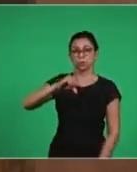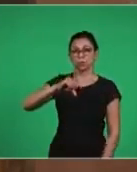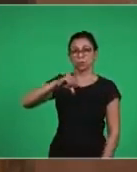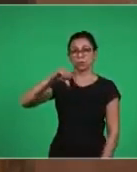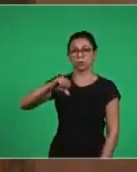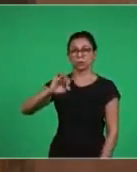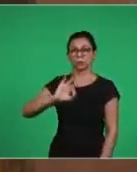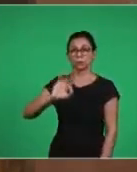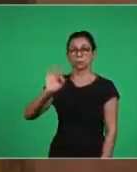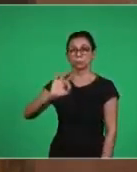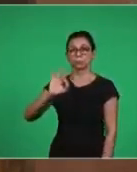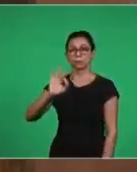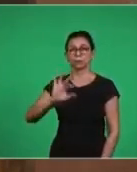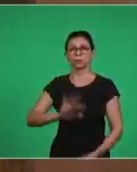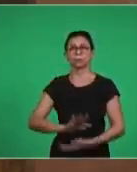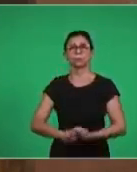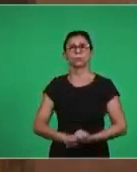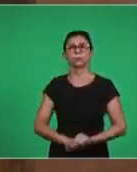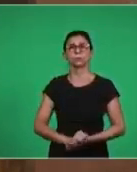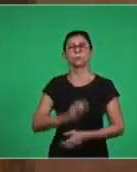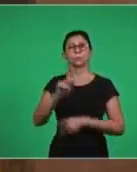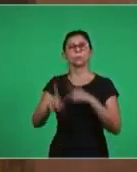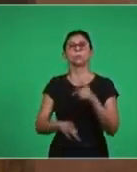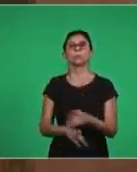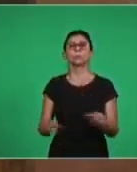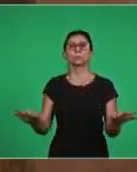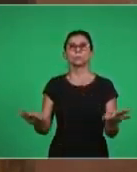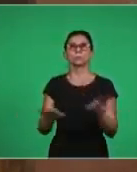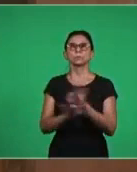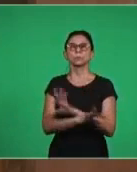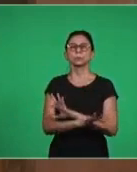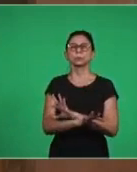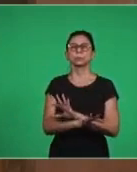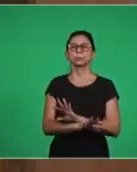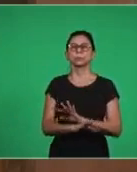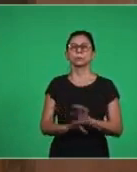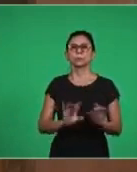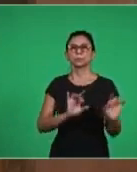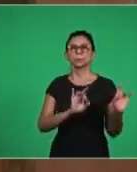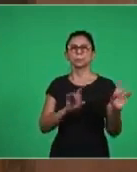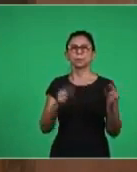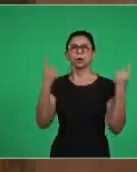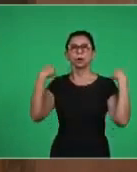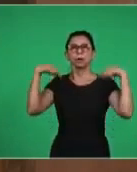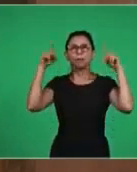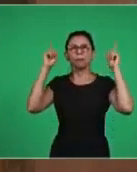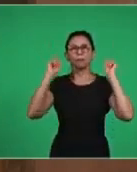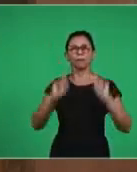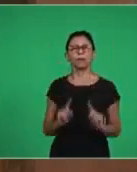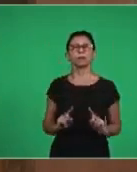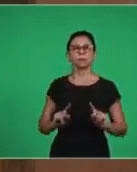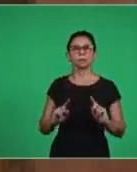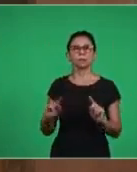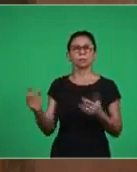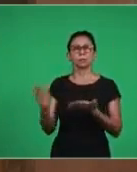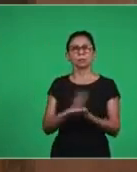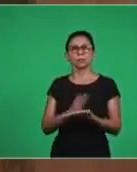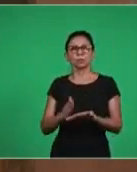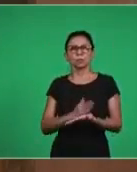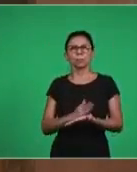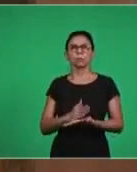90%, 99% of a people is ready, especially the sheep. A few have